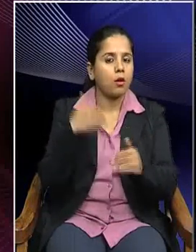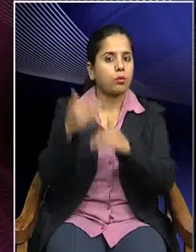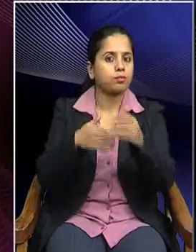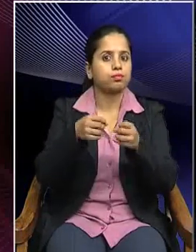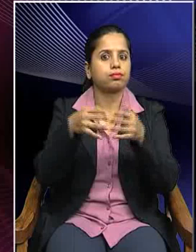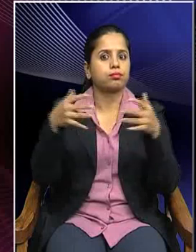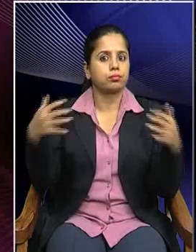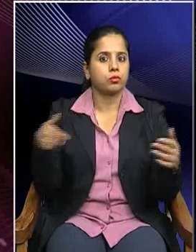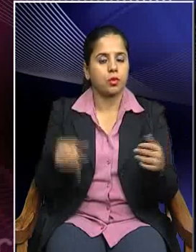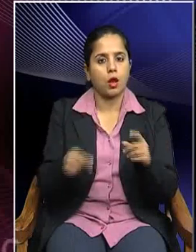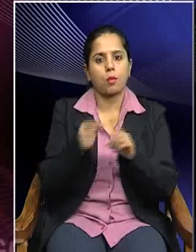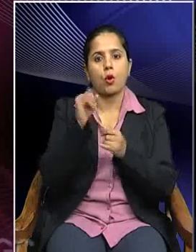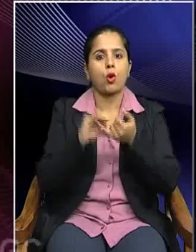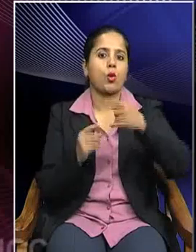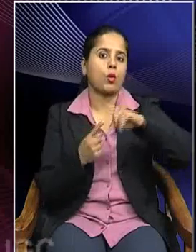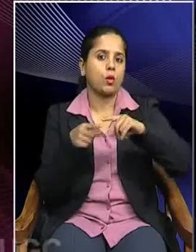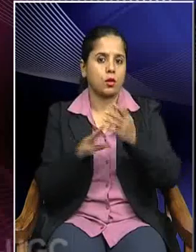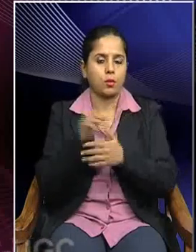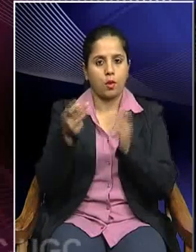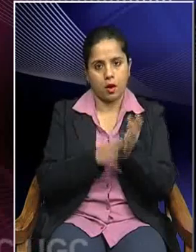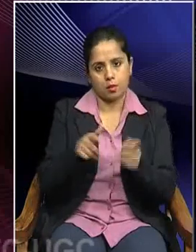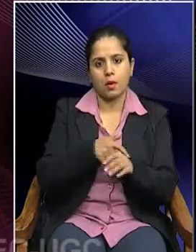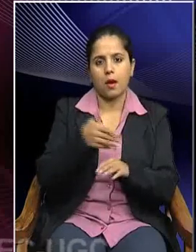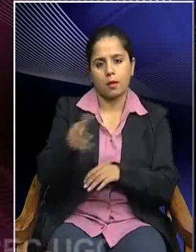this time in the post-Mauryan period, say 2nd century